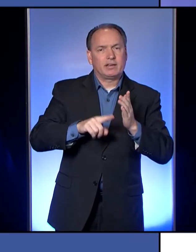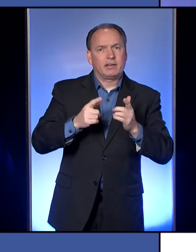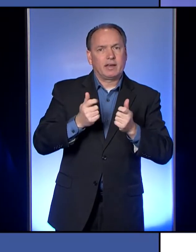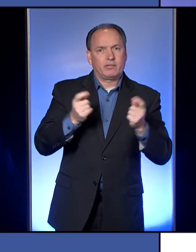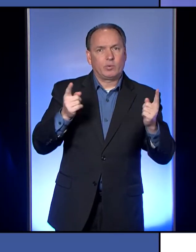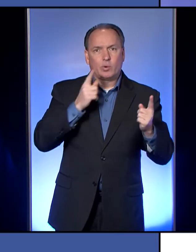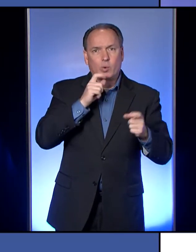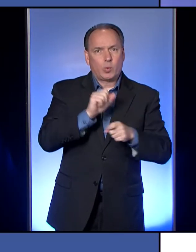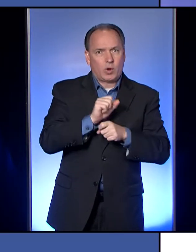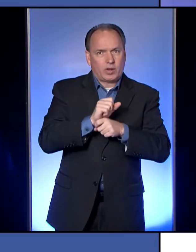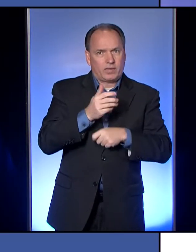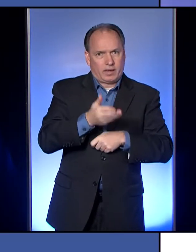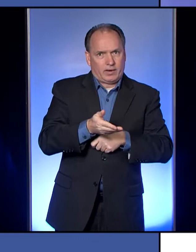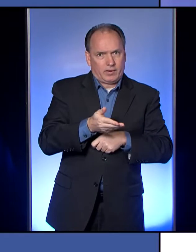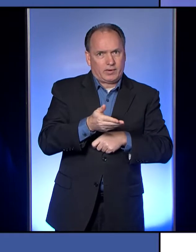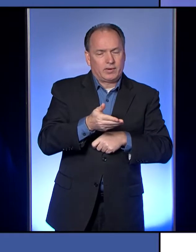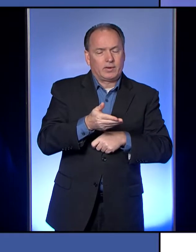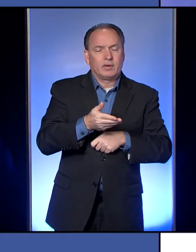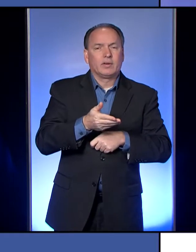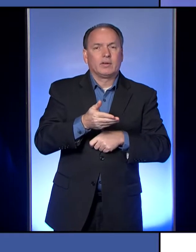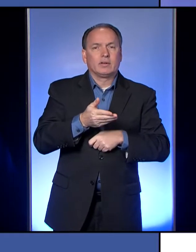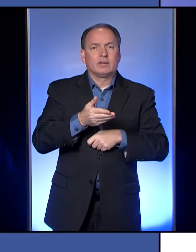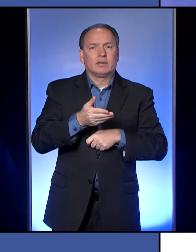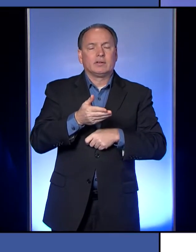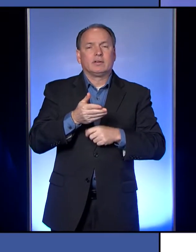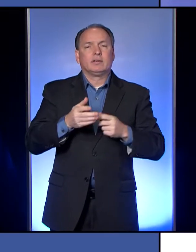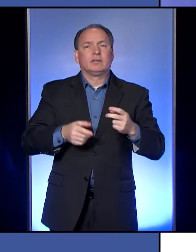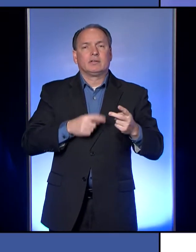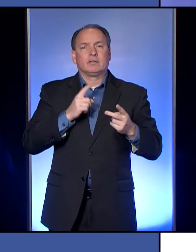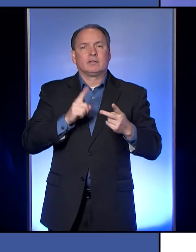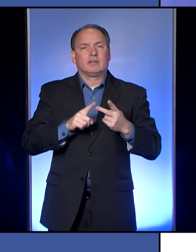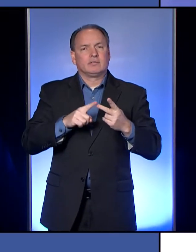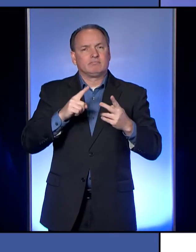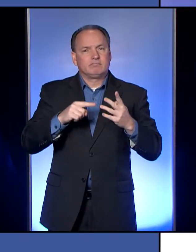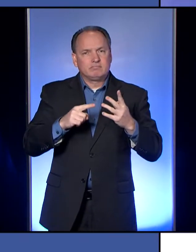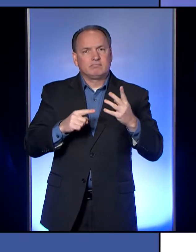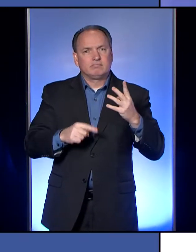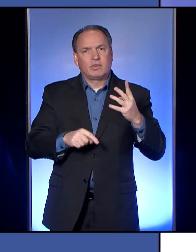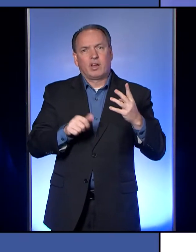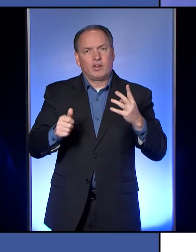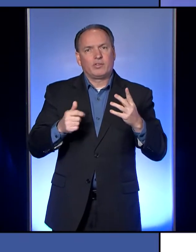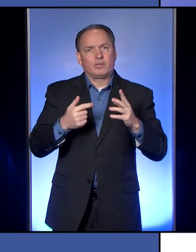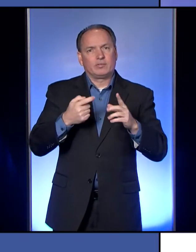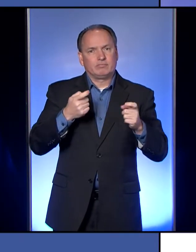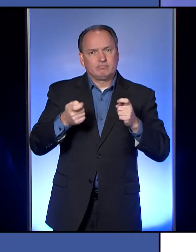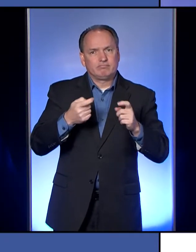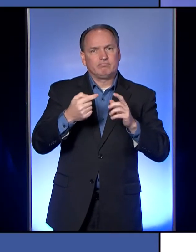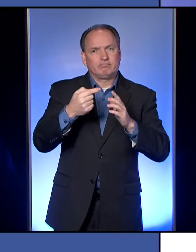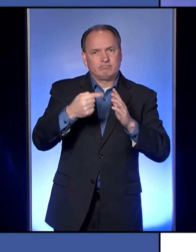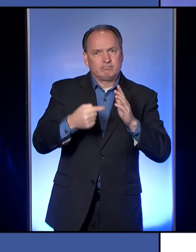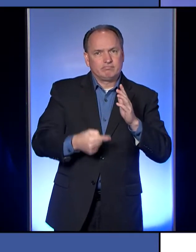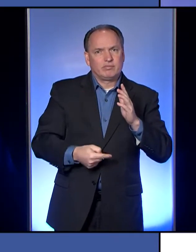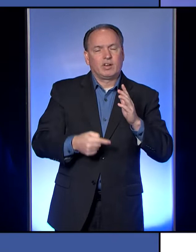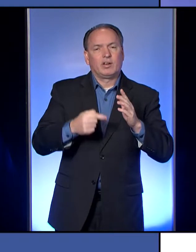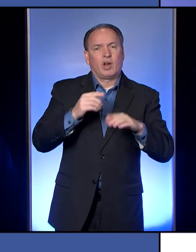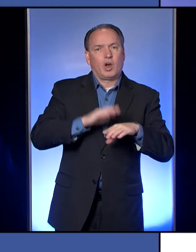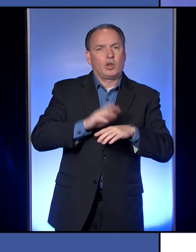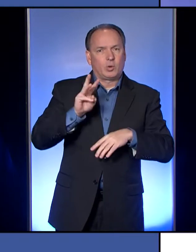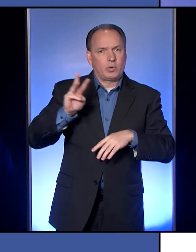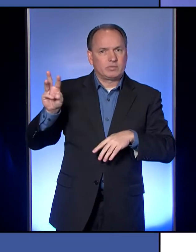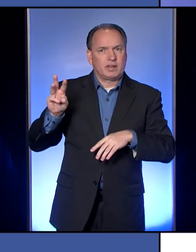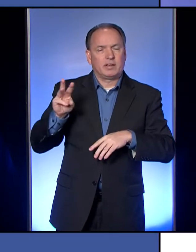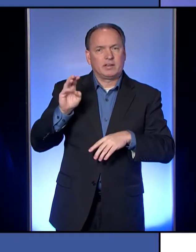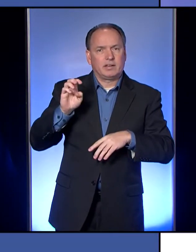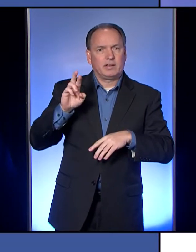employee who comes in. Um, and there's a number of other regulations that, uh, are laid out and they're on our website